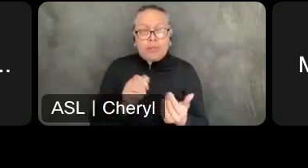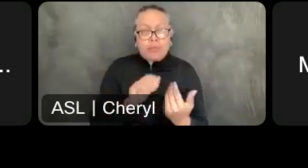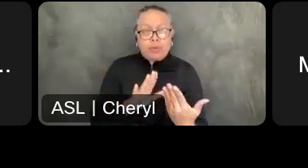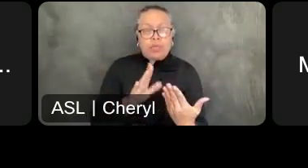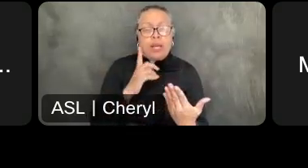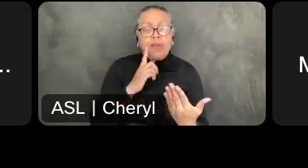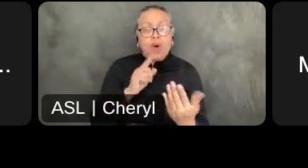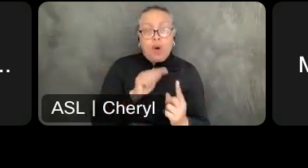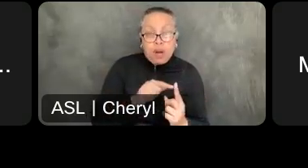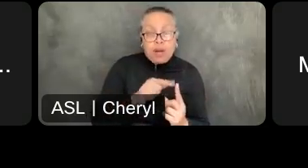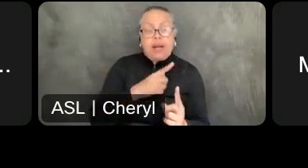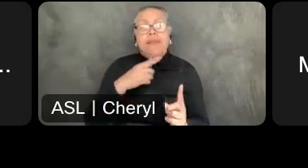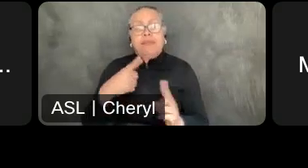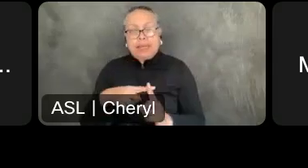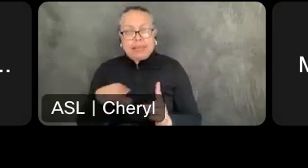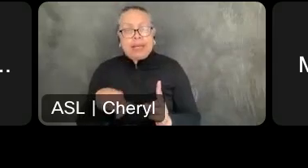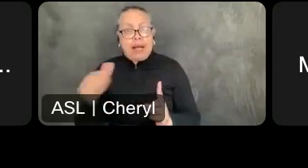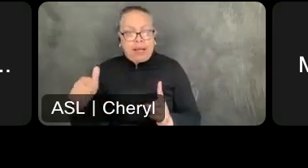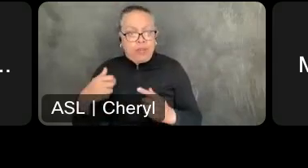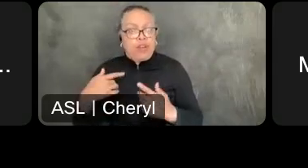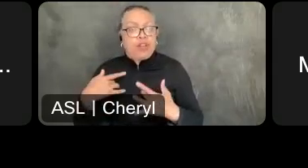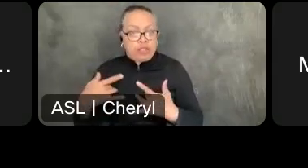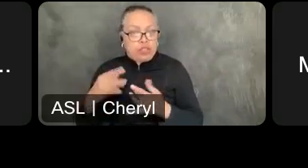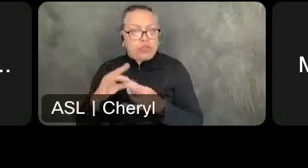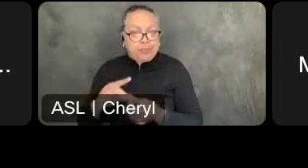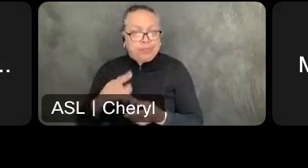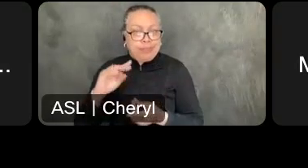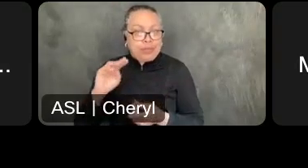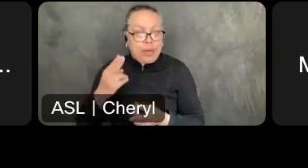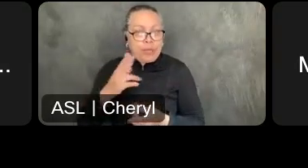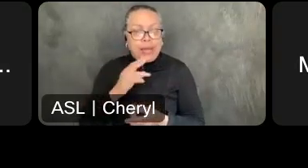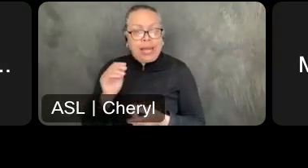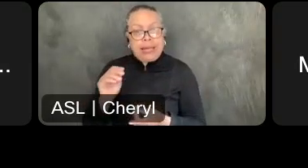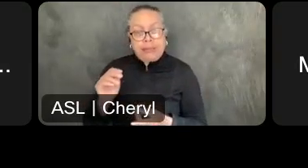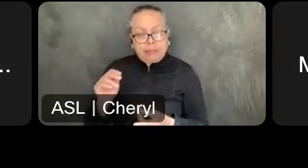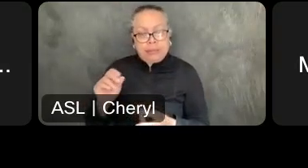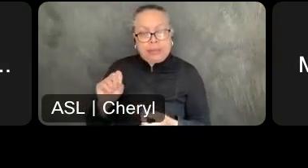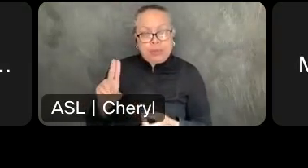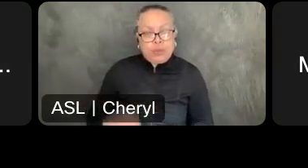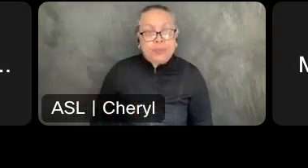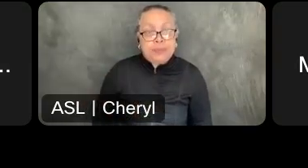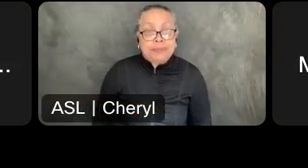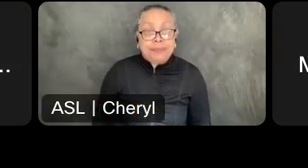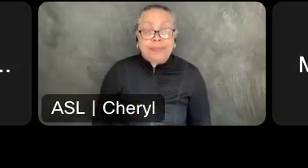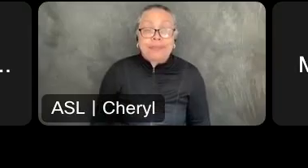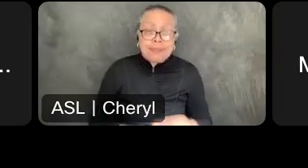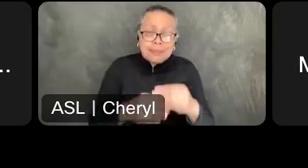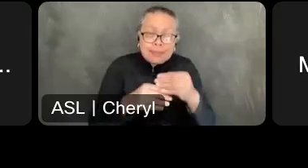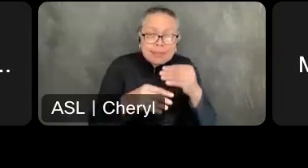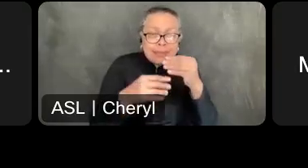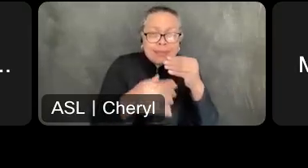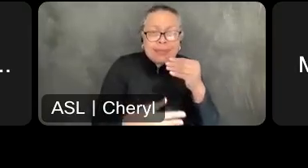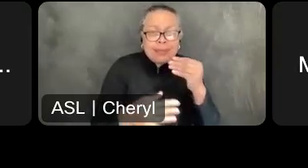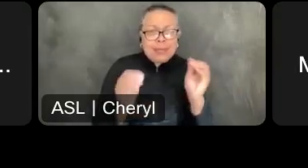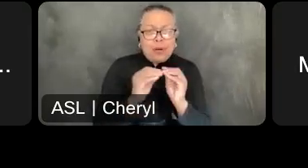concerns related to mental health and substance use. And with much more information, we have our